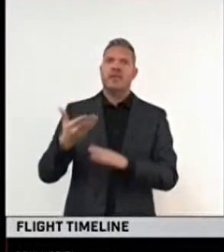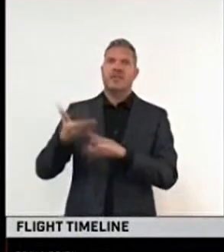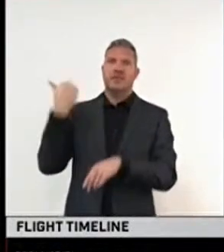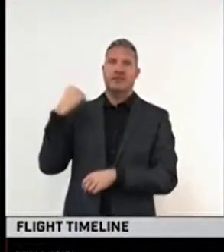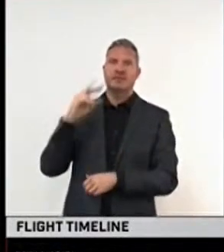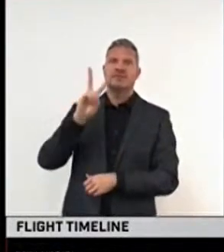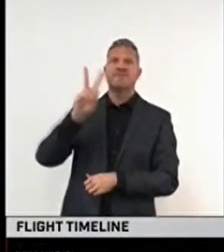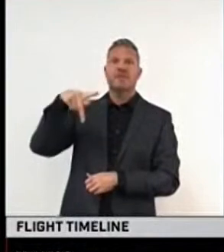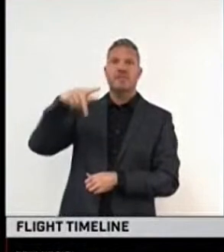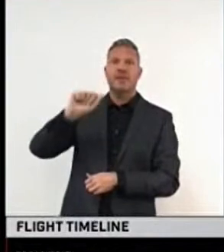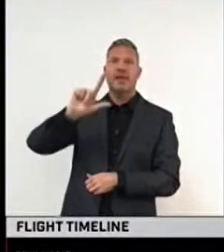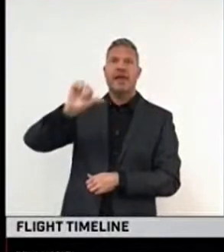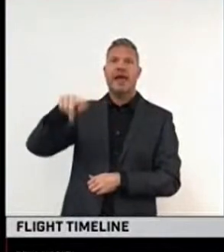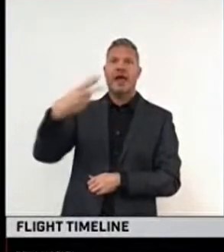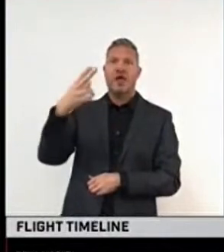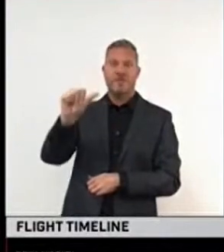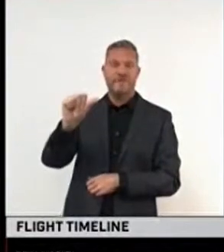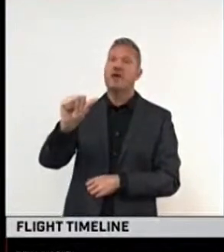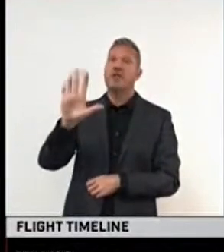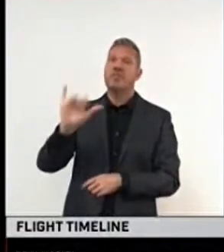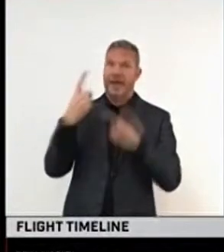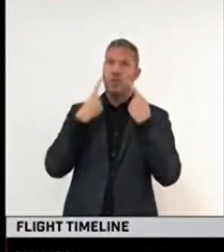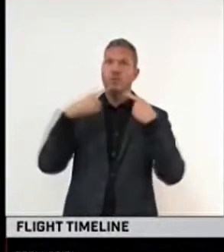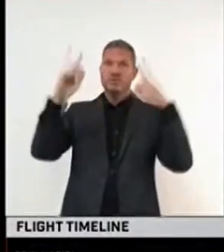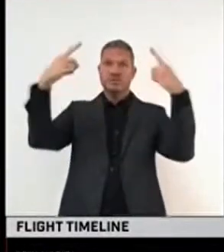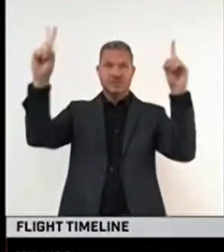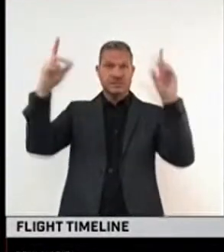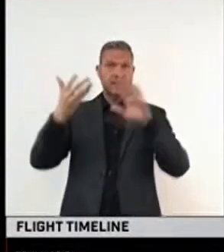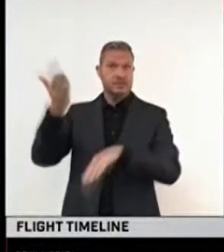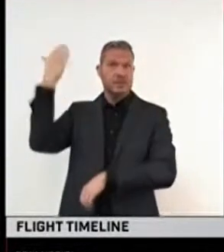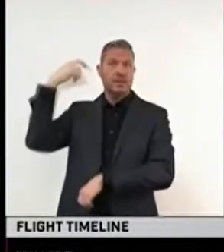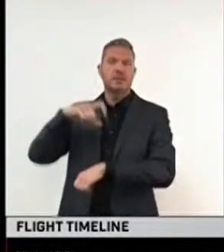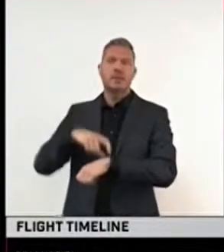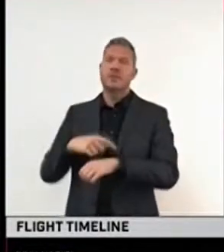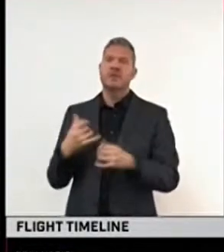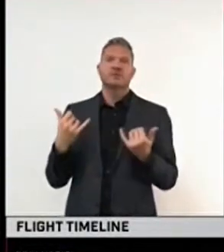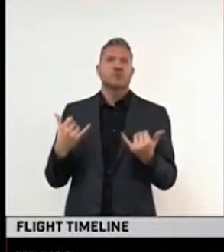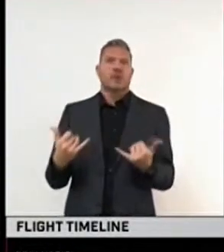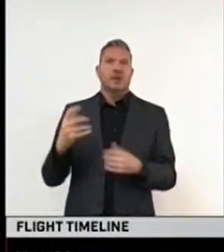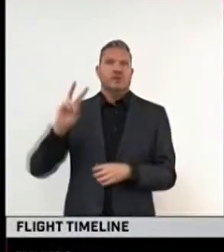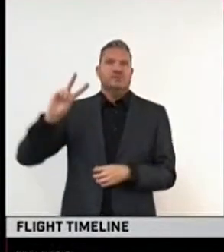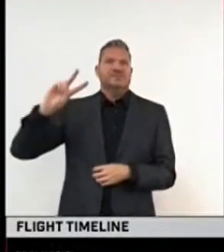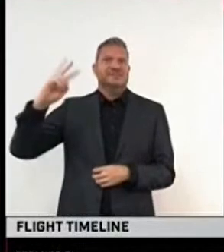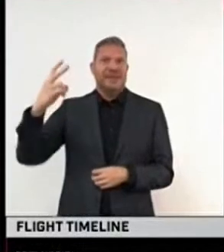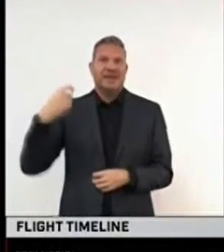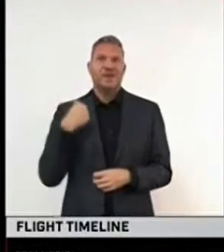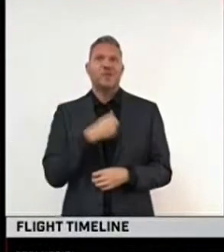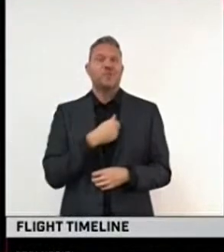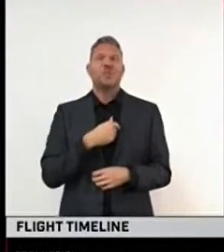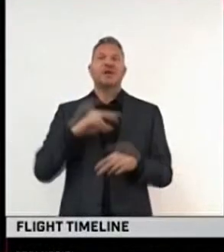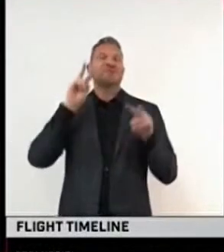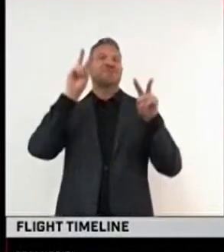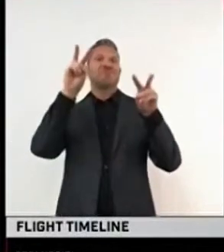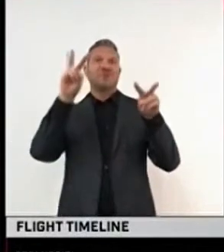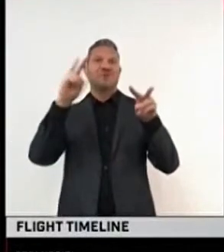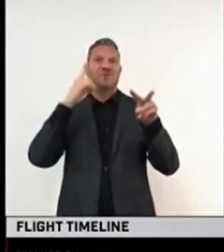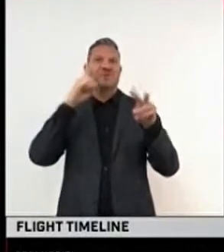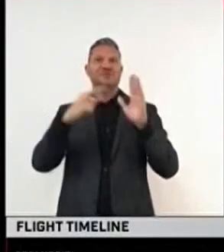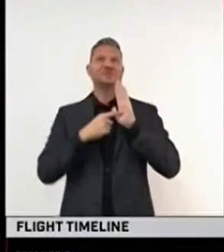forward to another successful mission, another opportunity to actually showcase not only the technologies that we have on board this